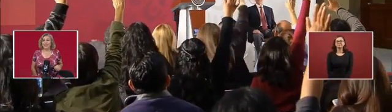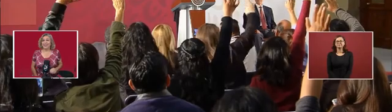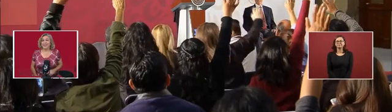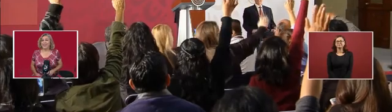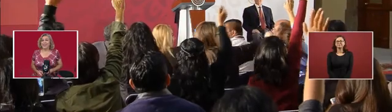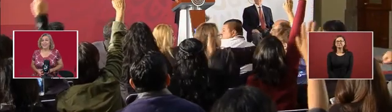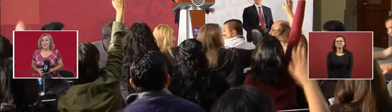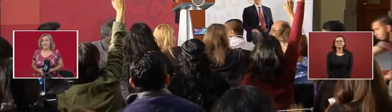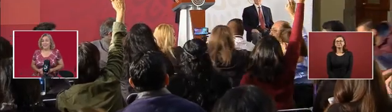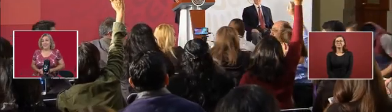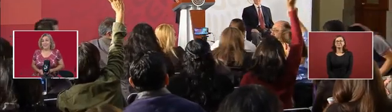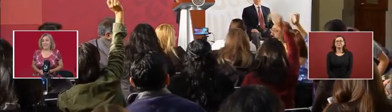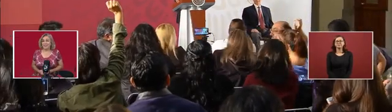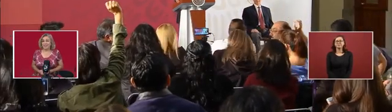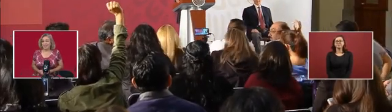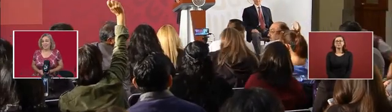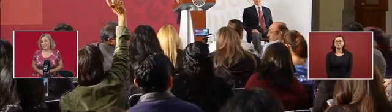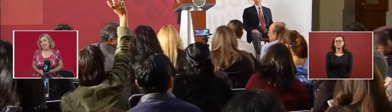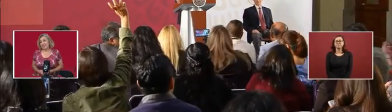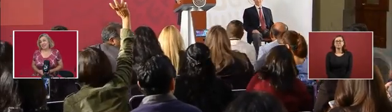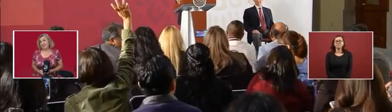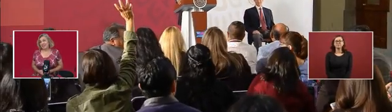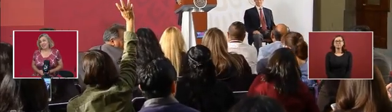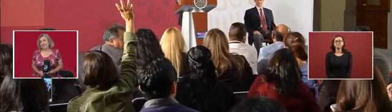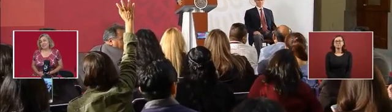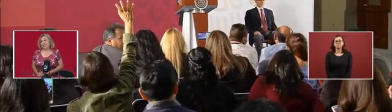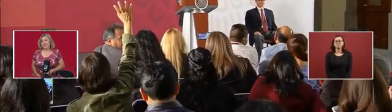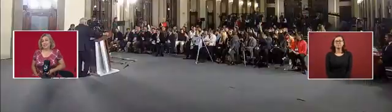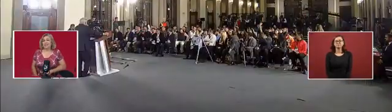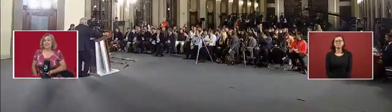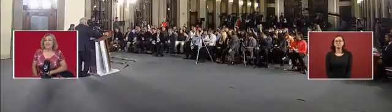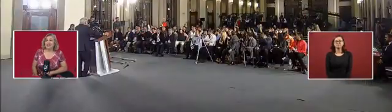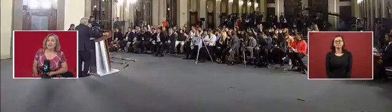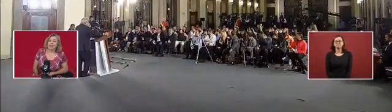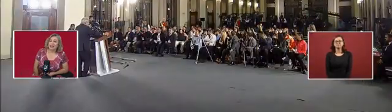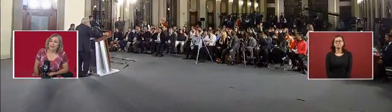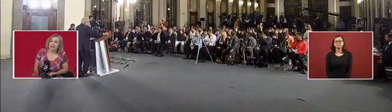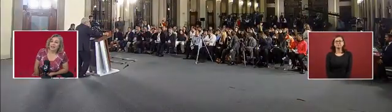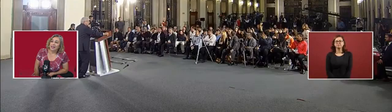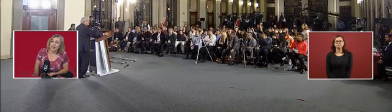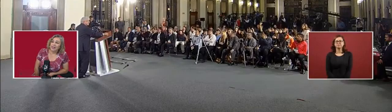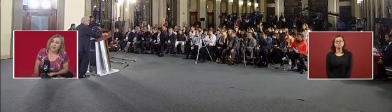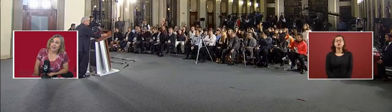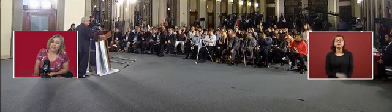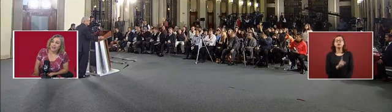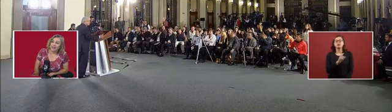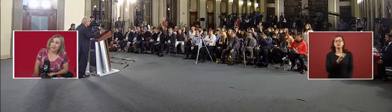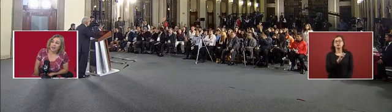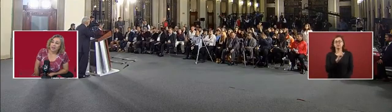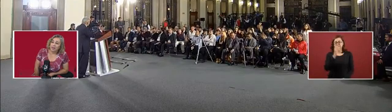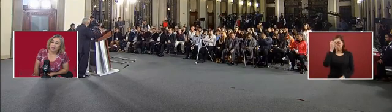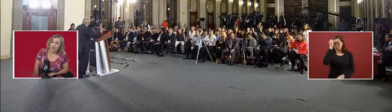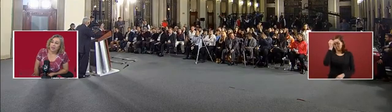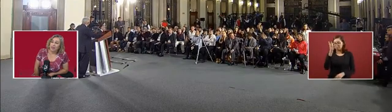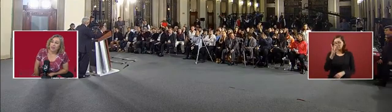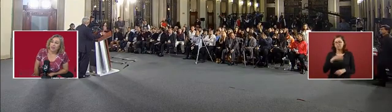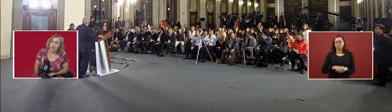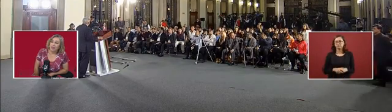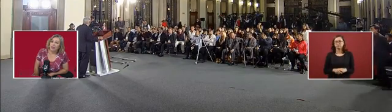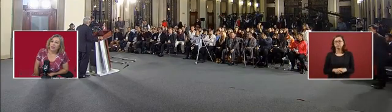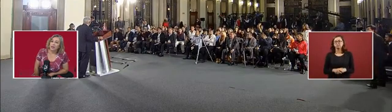we've servidores, spoken with a few nos servants, platican que, and they say that pues, ha habido o había casos de that there were cases duplicidad de formatos, of gente